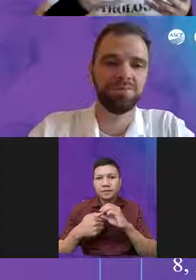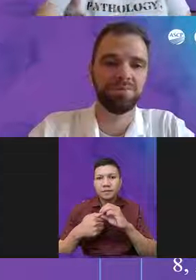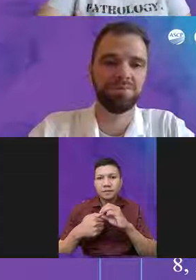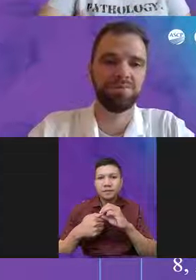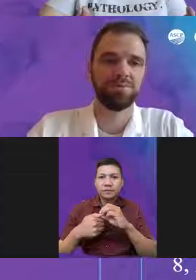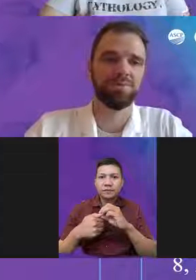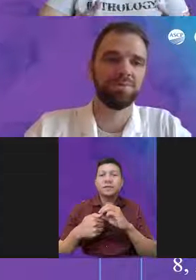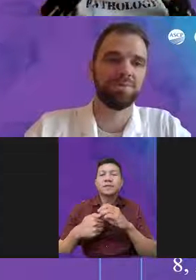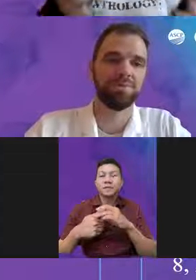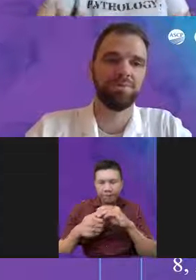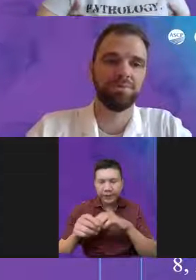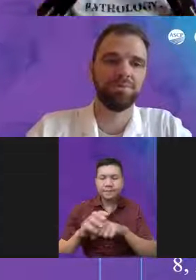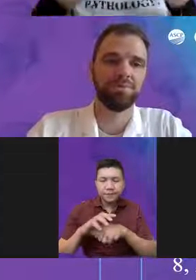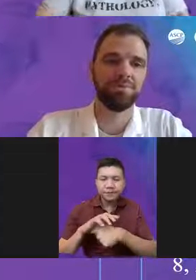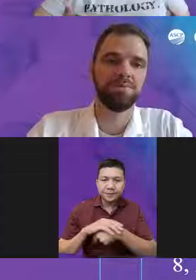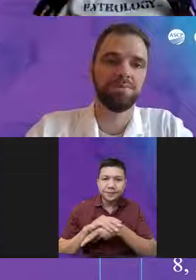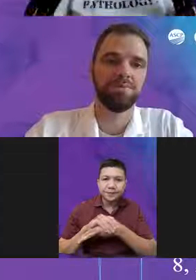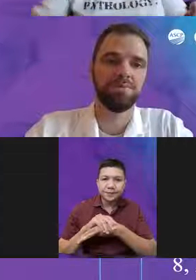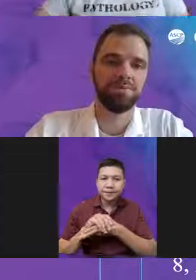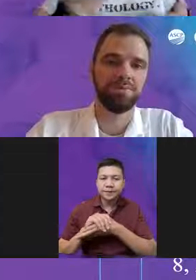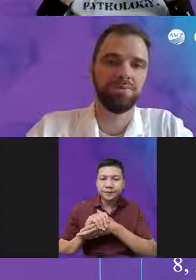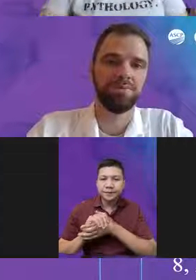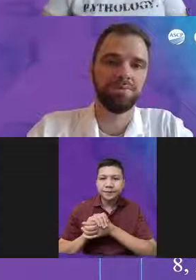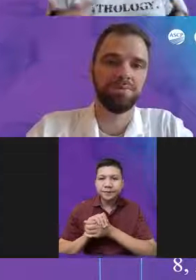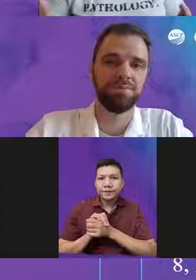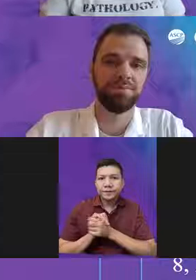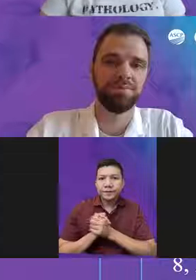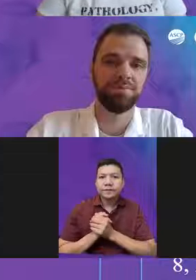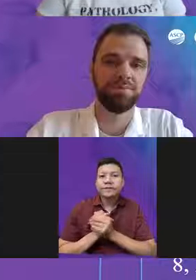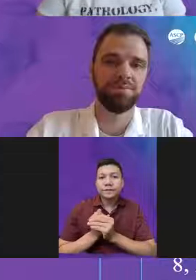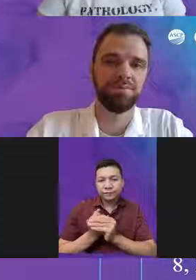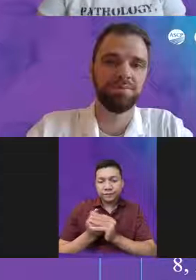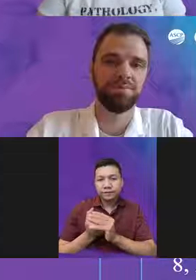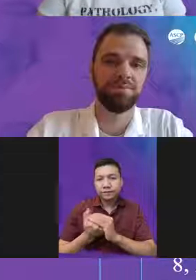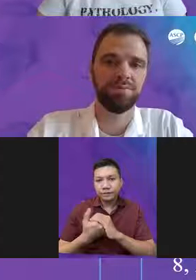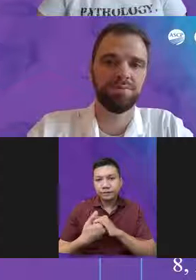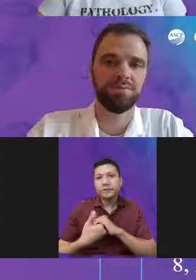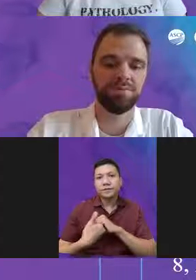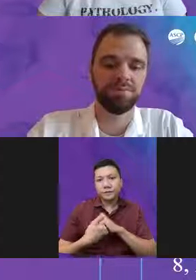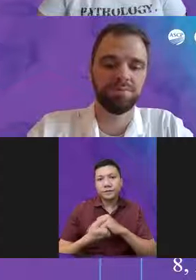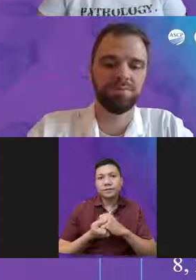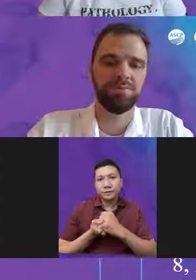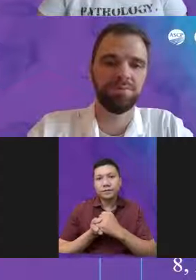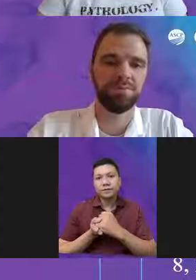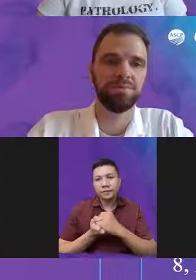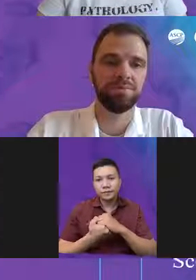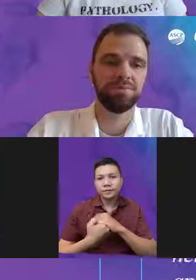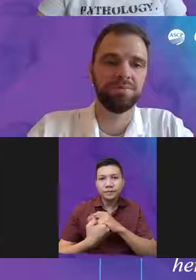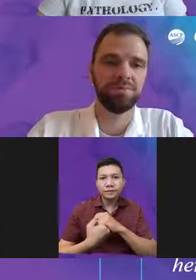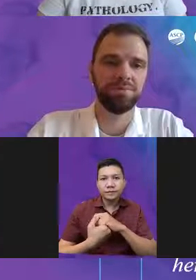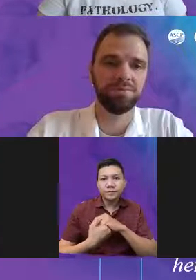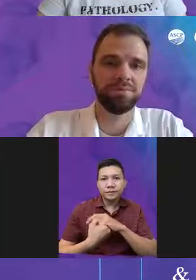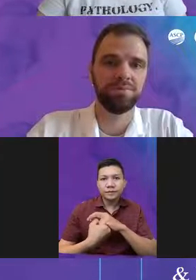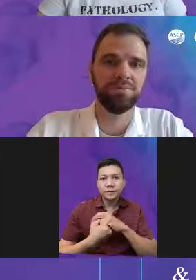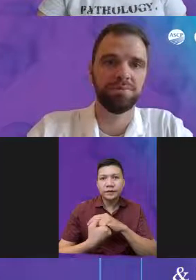immunoglobulins, which are proteins, right? So it's going to be active and it's going to be staining that deeper blue. So